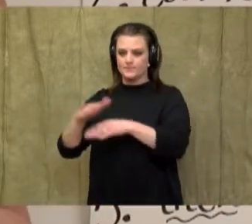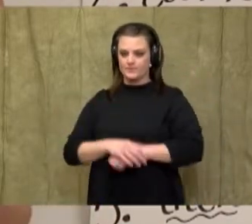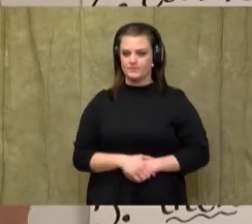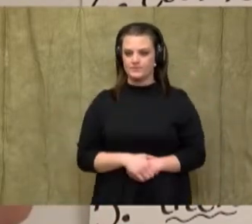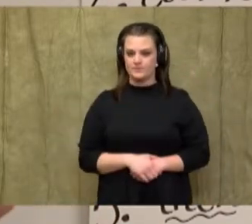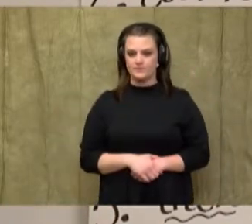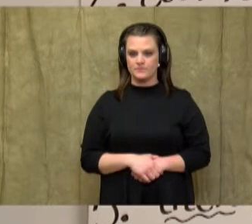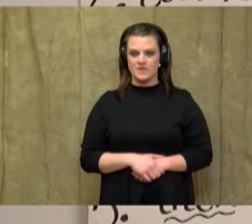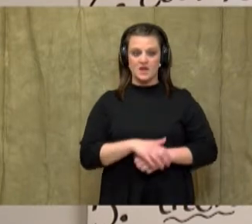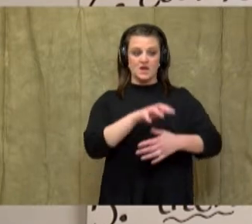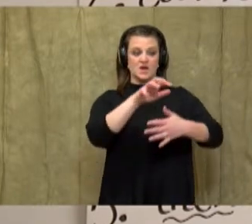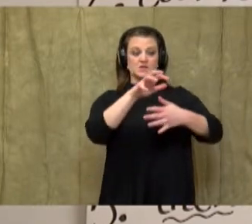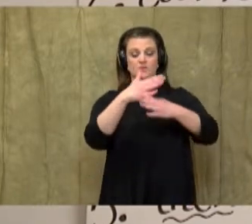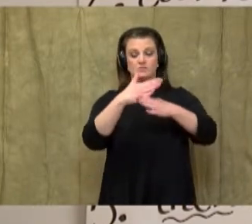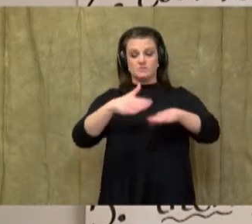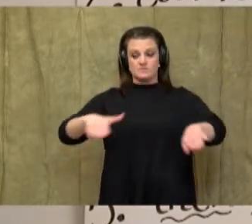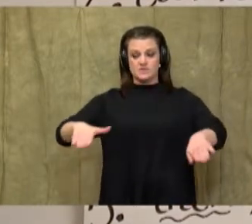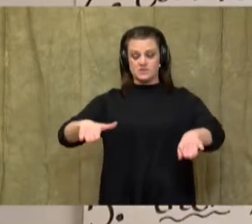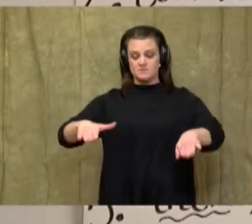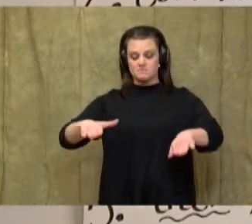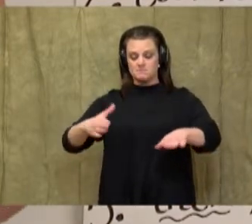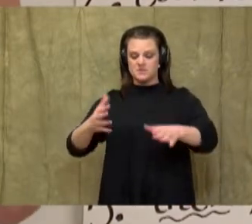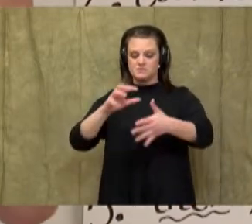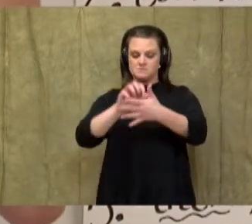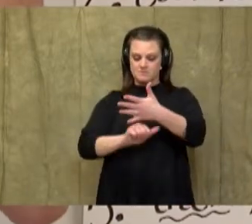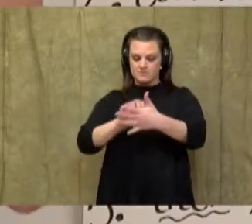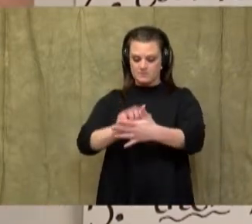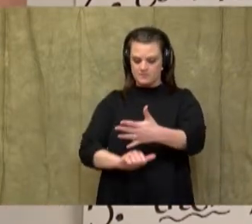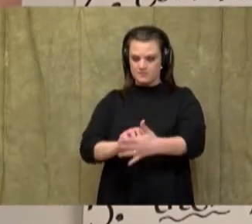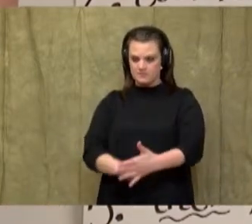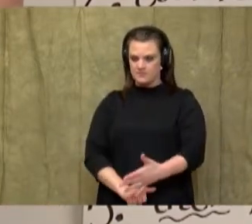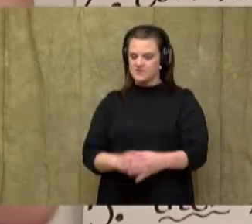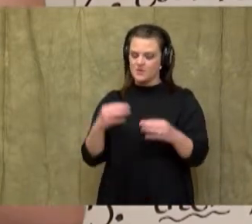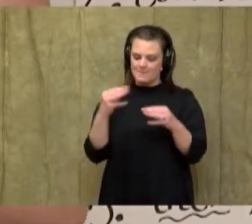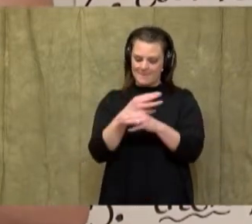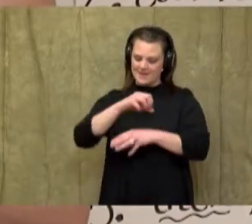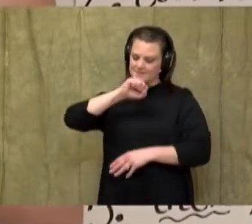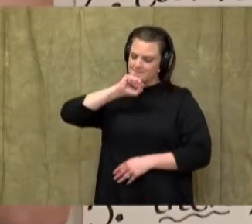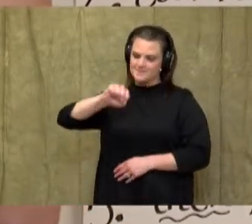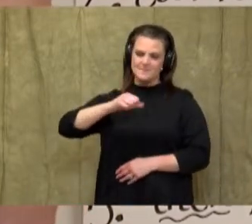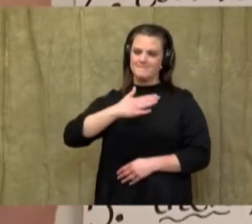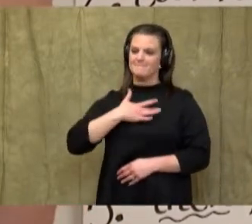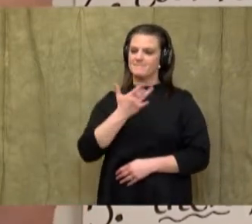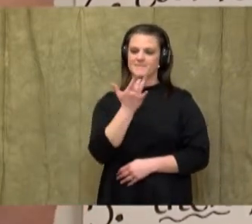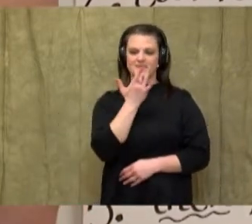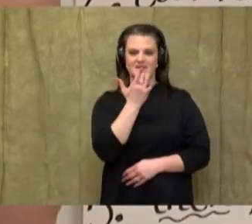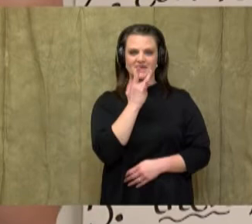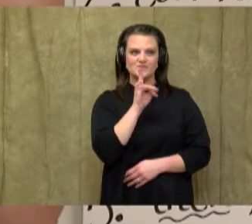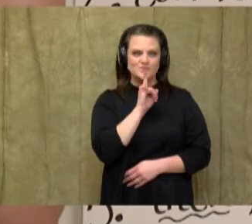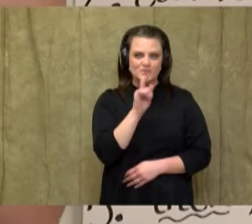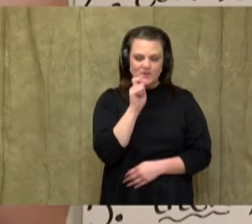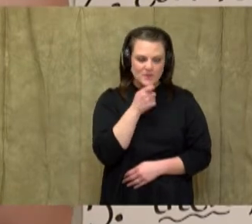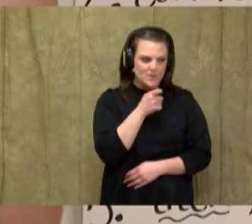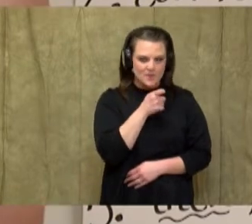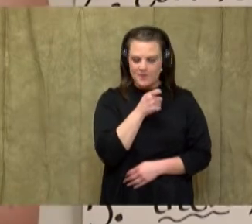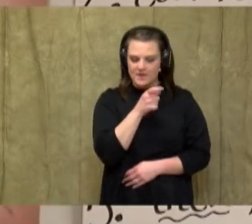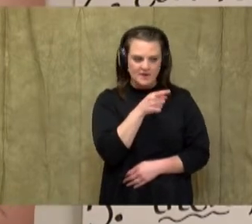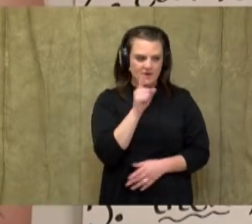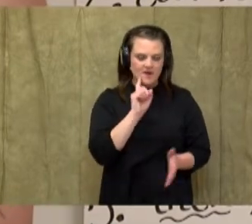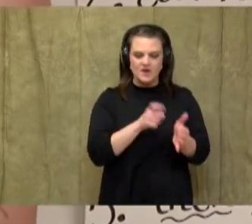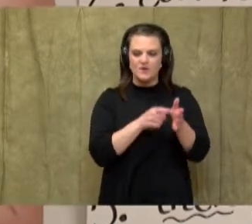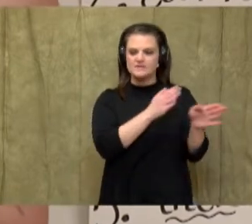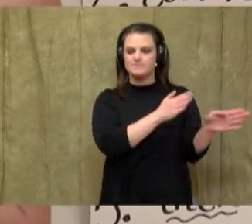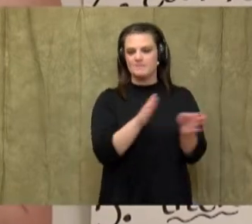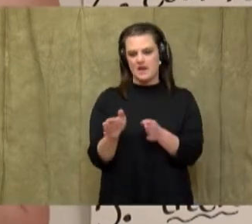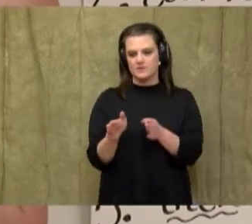division is repeated subtraction. I love, love, love math for that purpose right there. It's really cool to find patterns. So I want you to